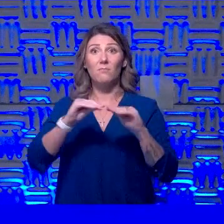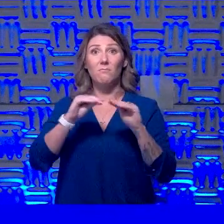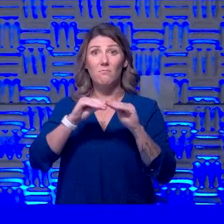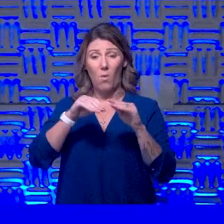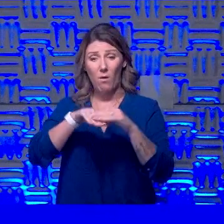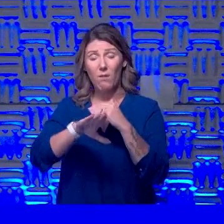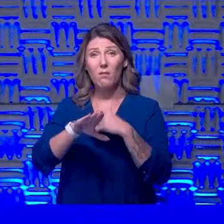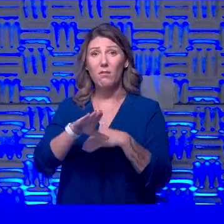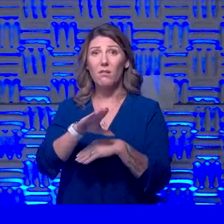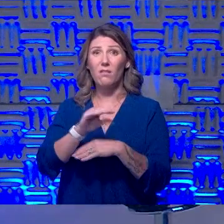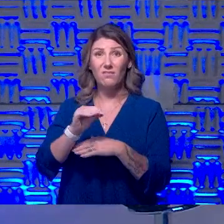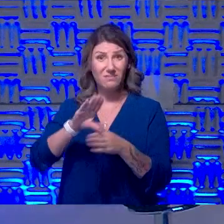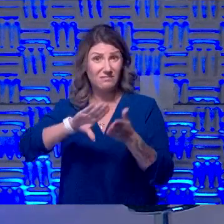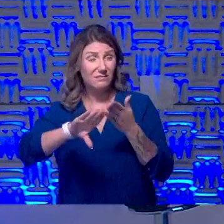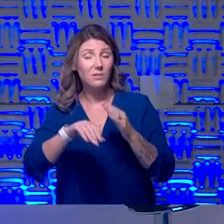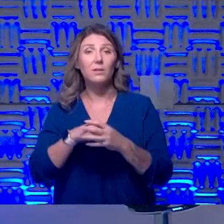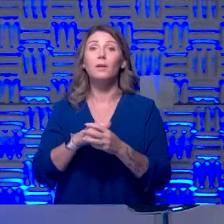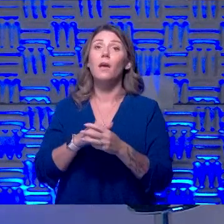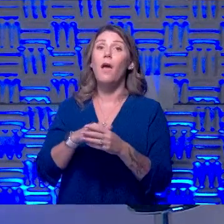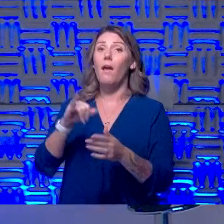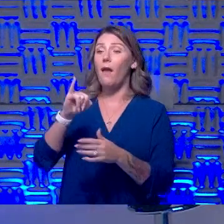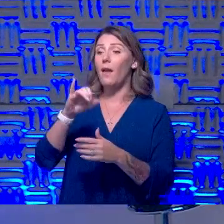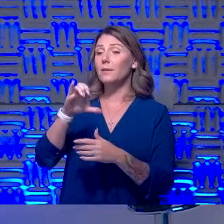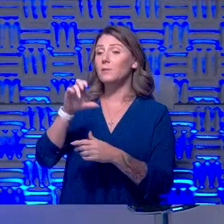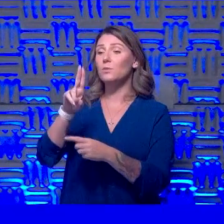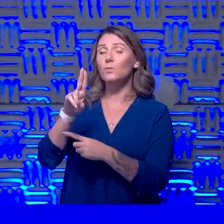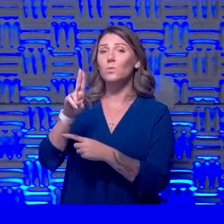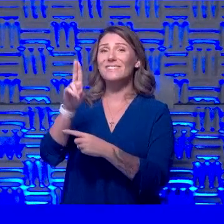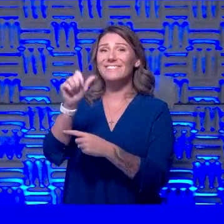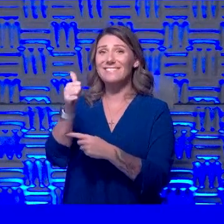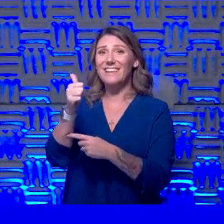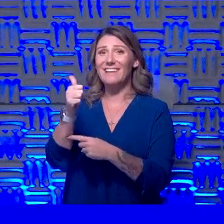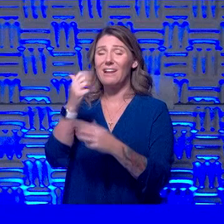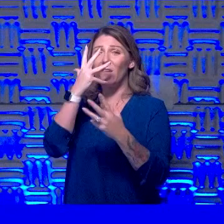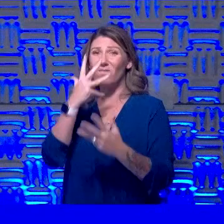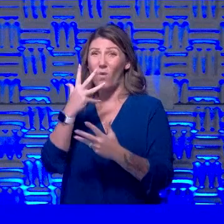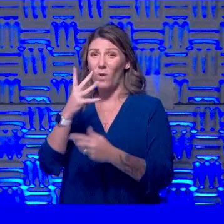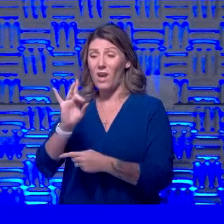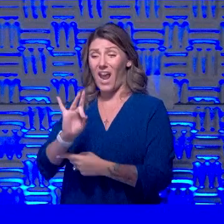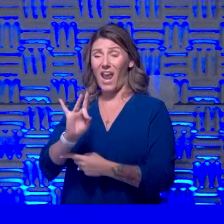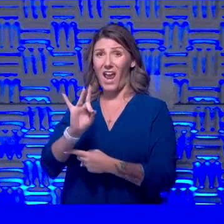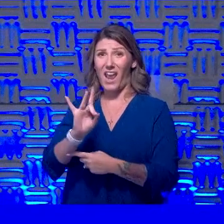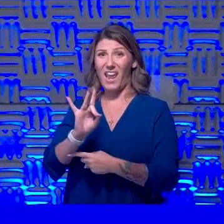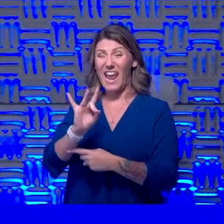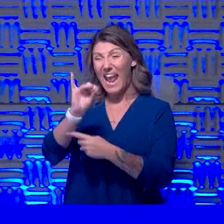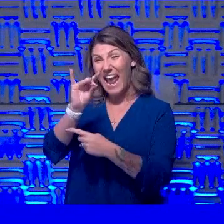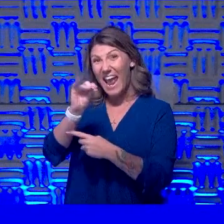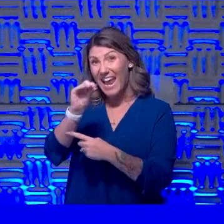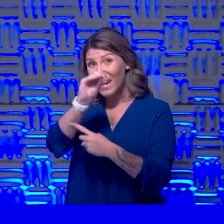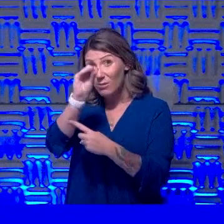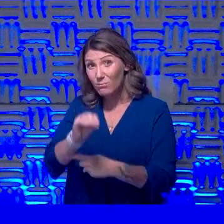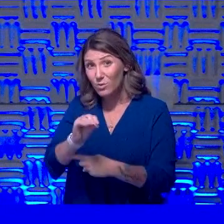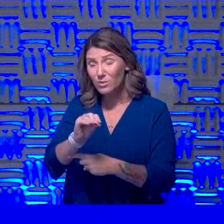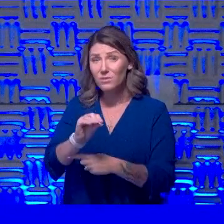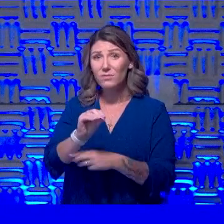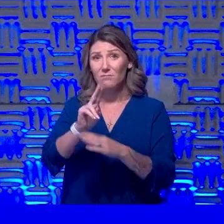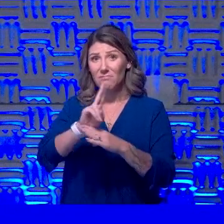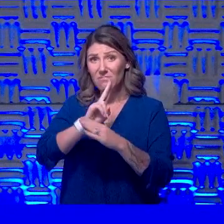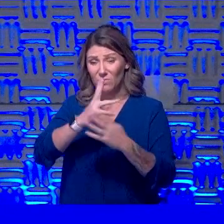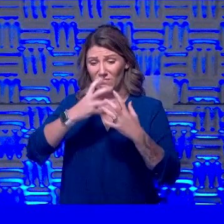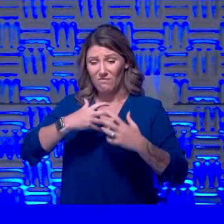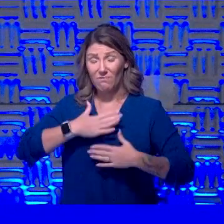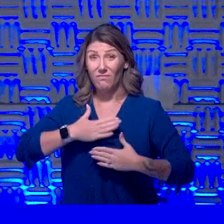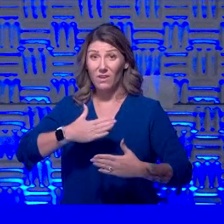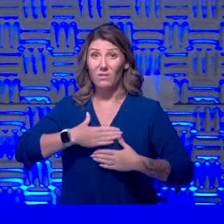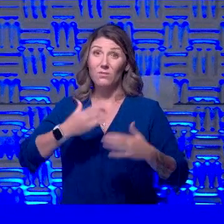Then we had discharges. And how are the ICUs? Yeah, 10 in the ICU, but unfortunately, 8 of those, 80% of those in the ICU are on